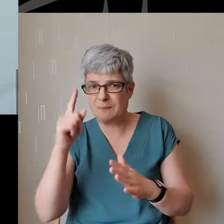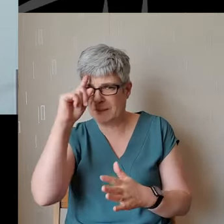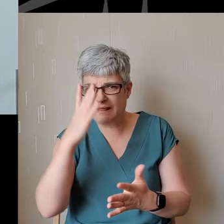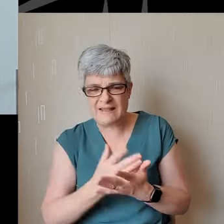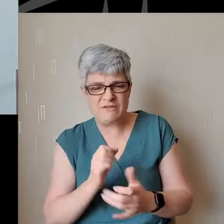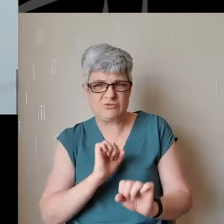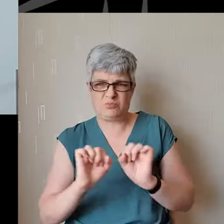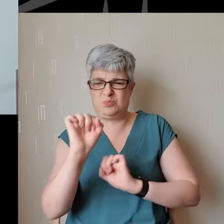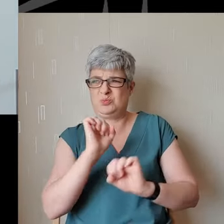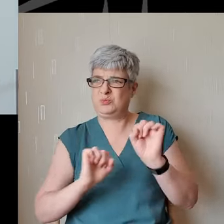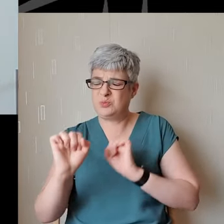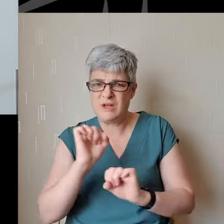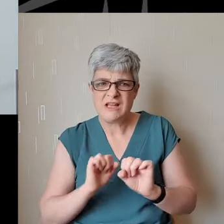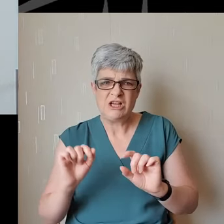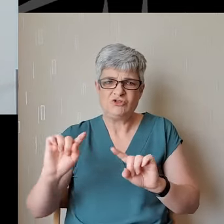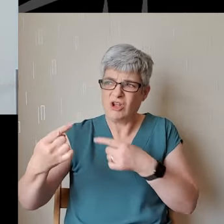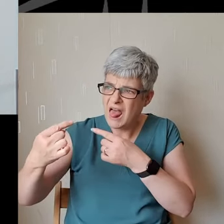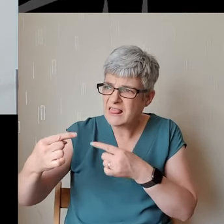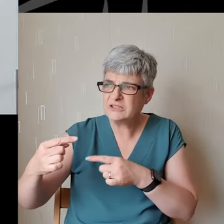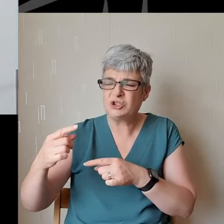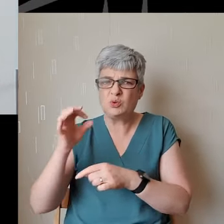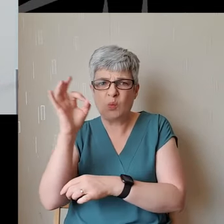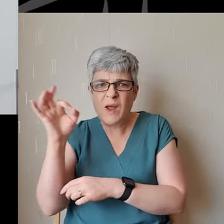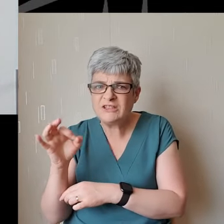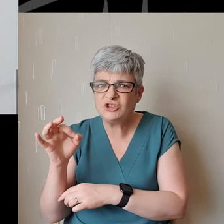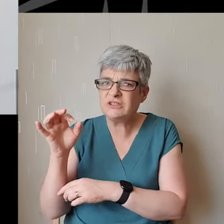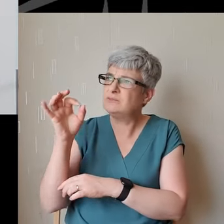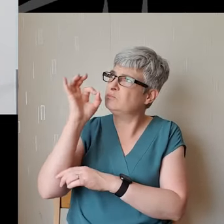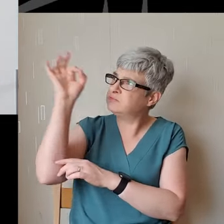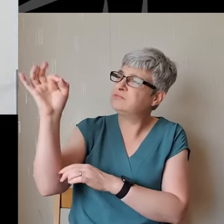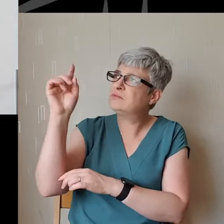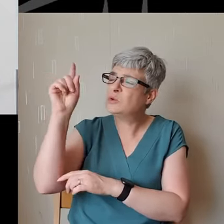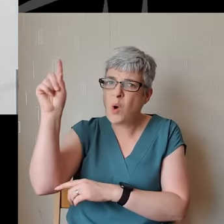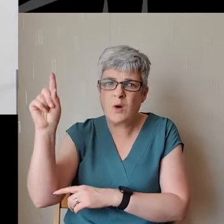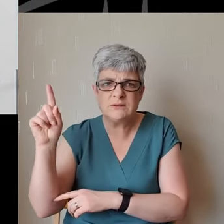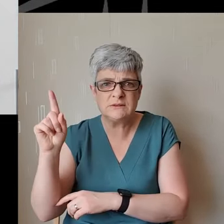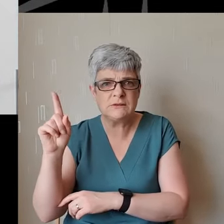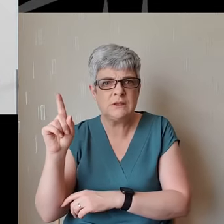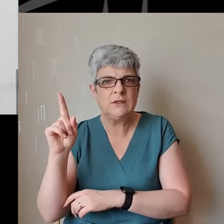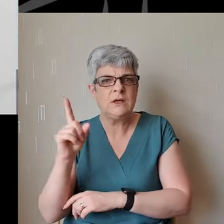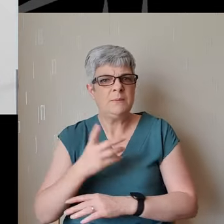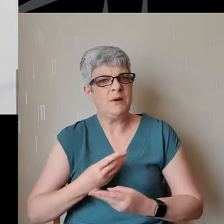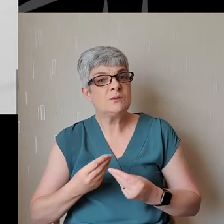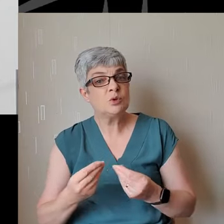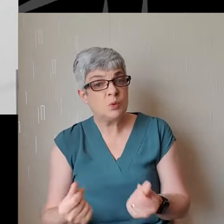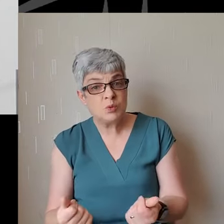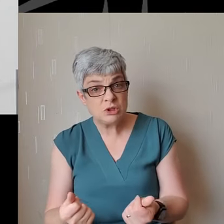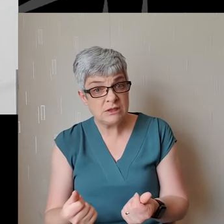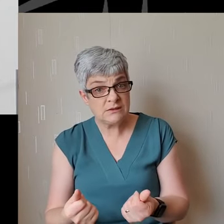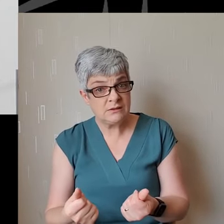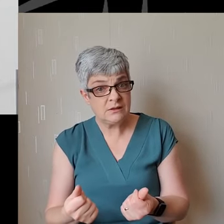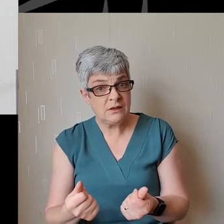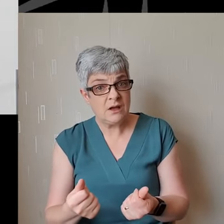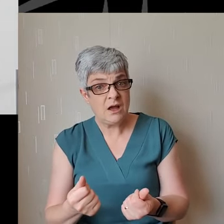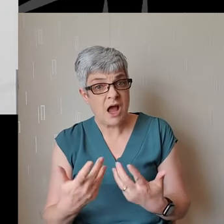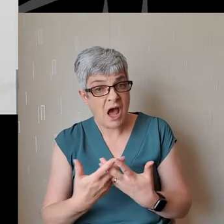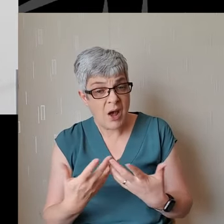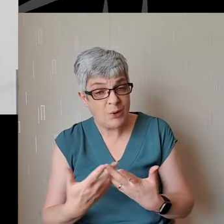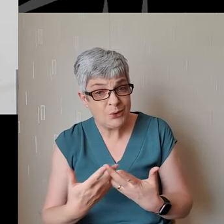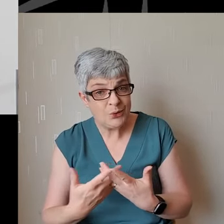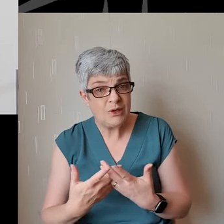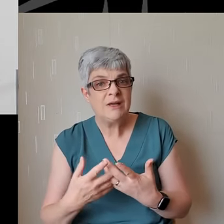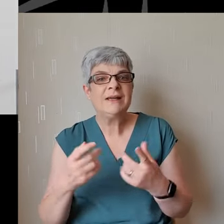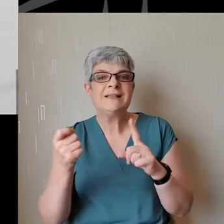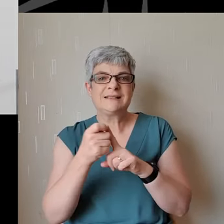challenging, raging, questioning, and so on. But the resolution of these things in the Psalms comes when the